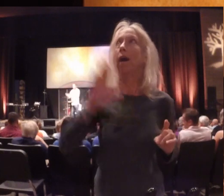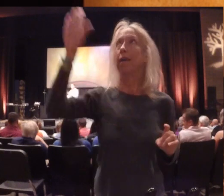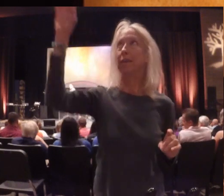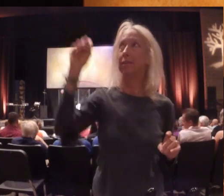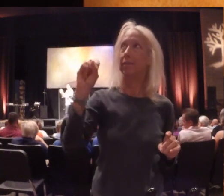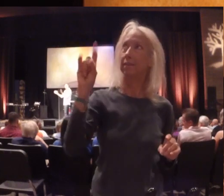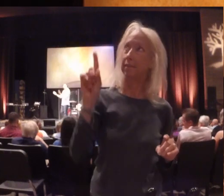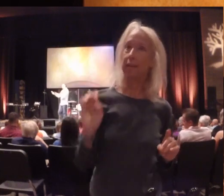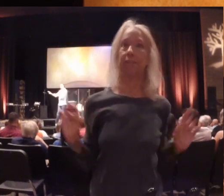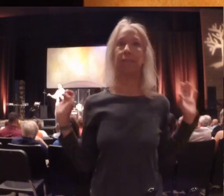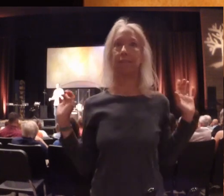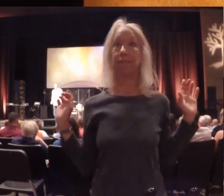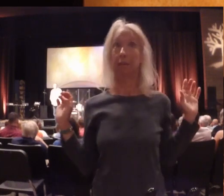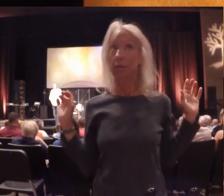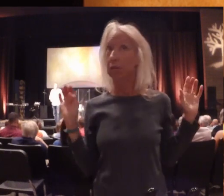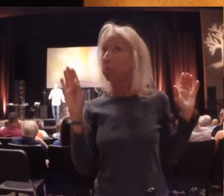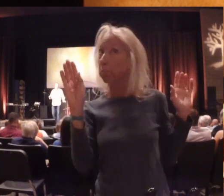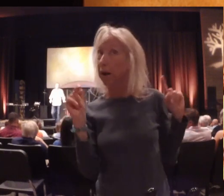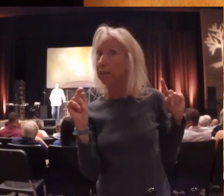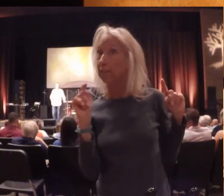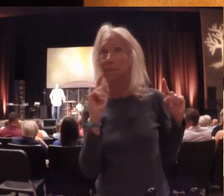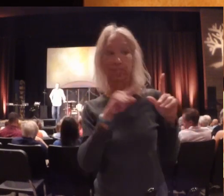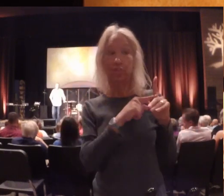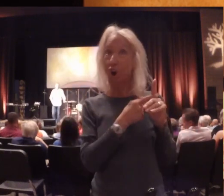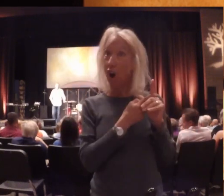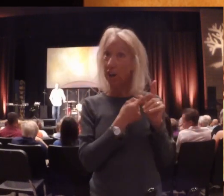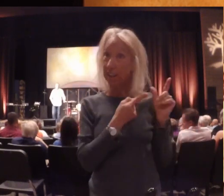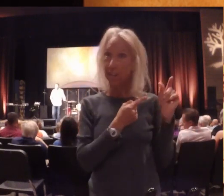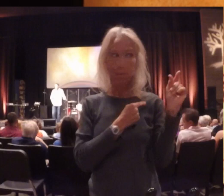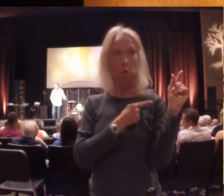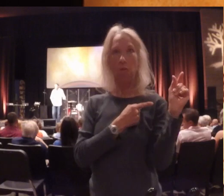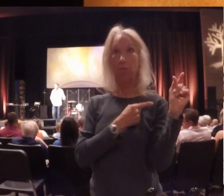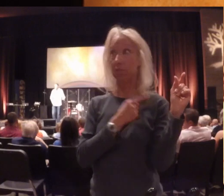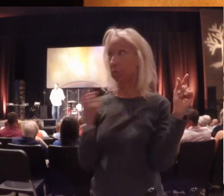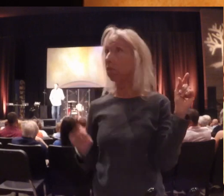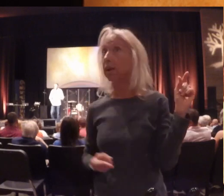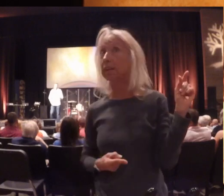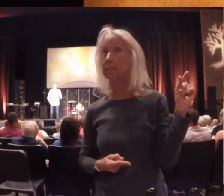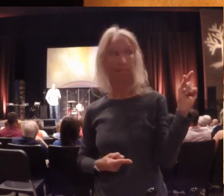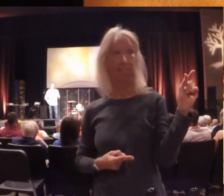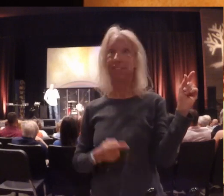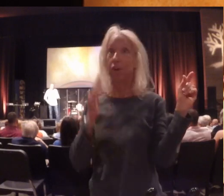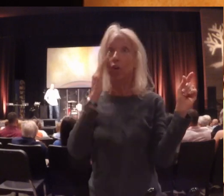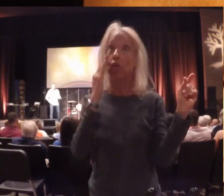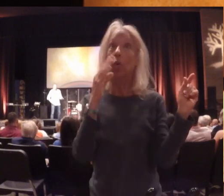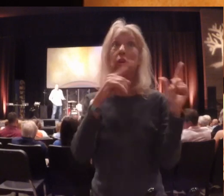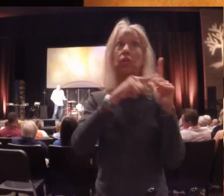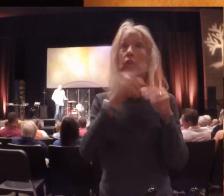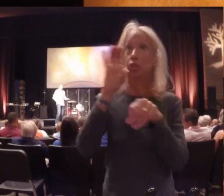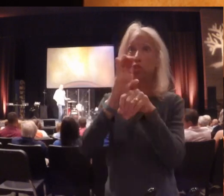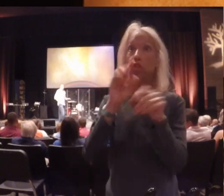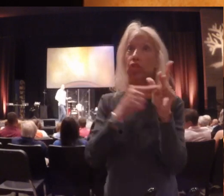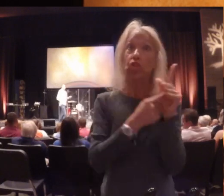what it is, okay? It's huge, but guess what? It didn't start that way. It didn't. You